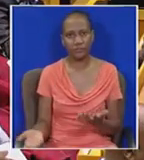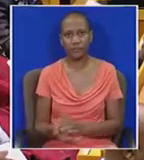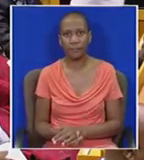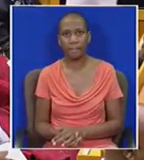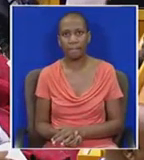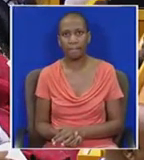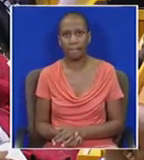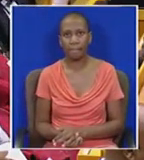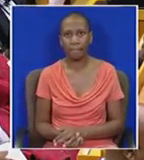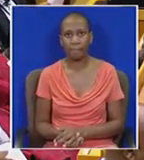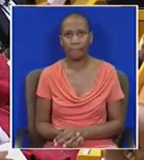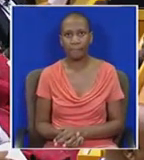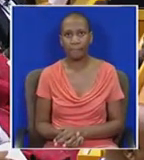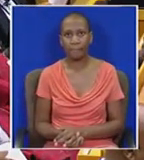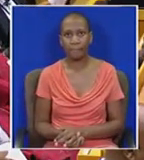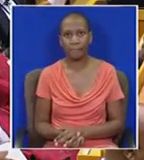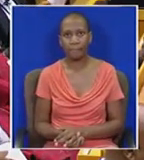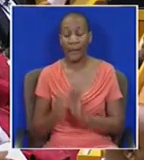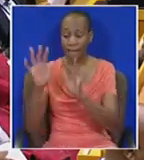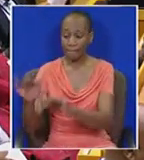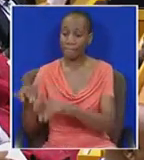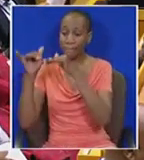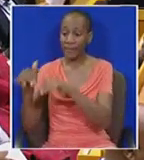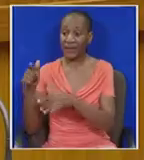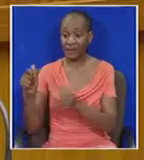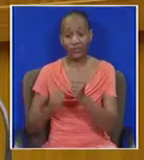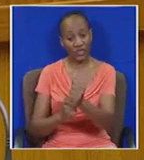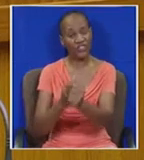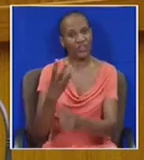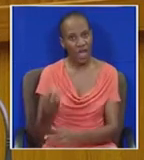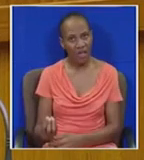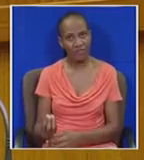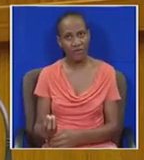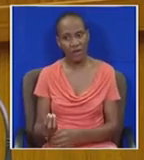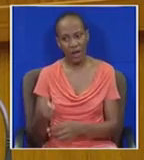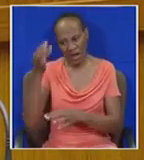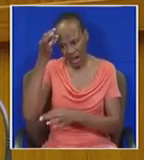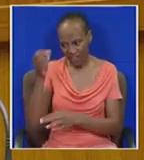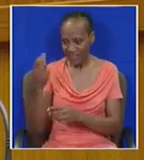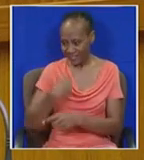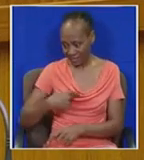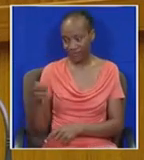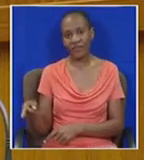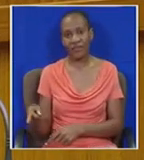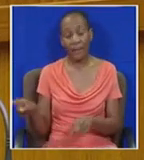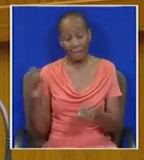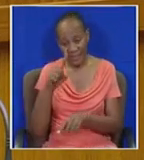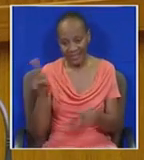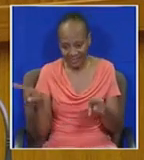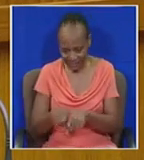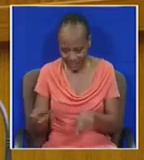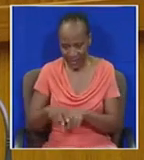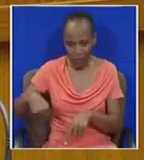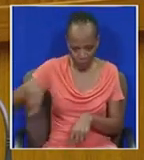It is through the repositioning of Parliament as a strategic value-add arm of state that we too can